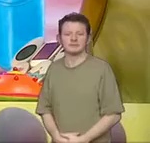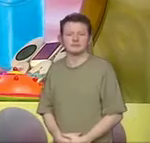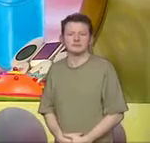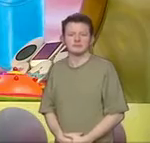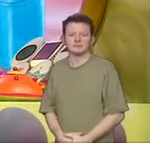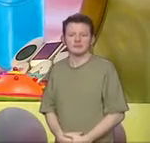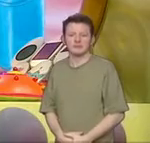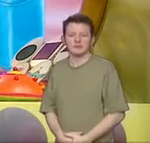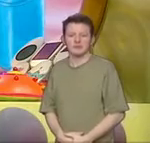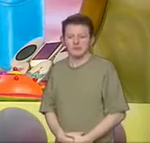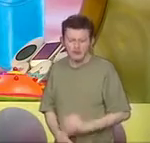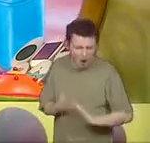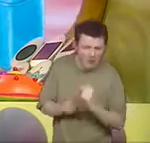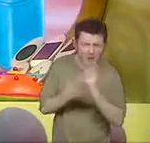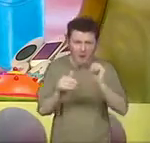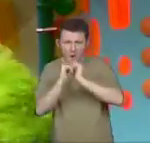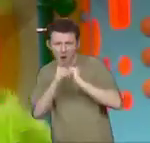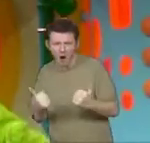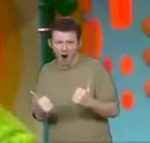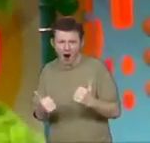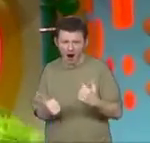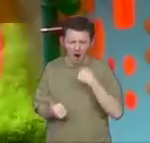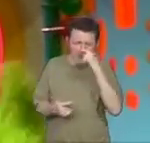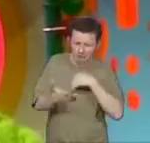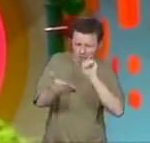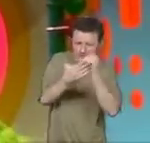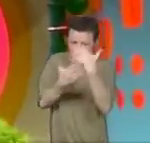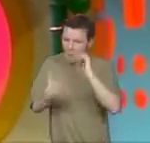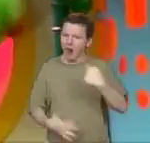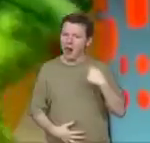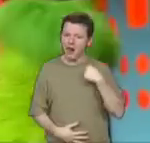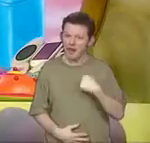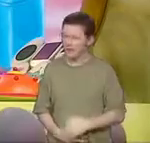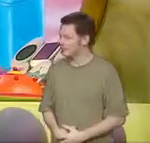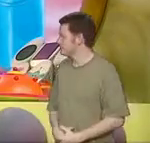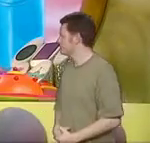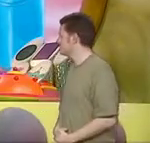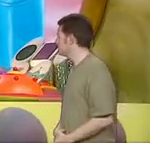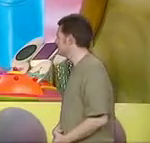Oh, Hubba Hubba, that's Hooby Groovy. Yeah! I'll print that out.